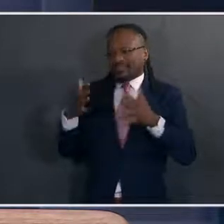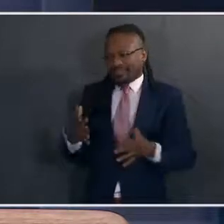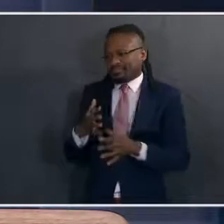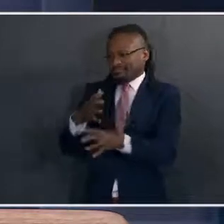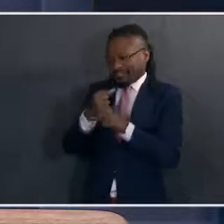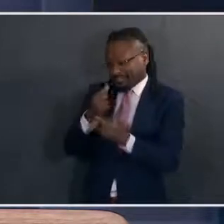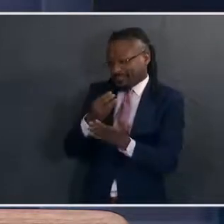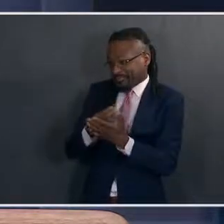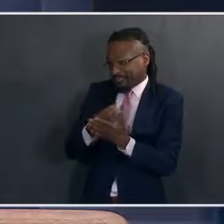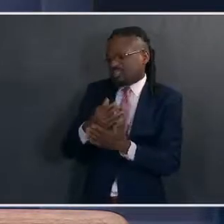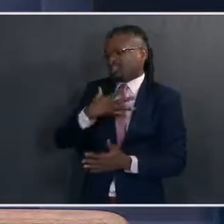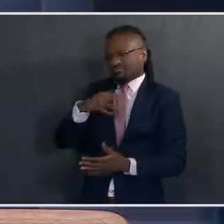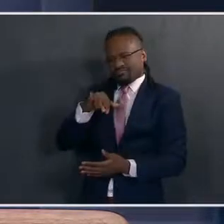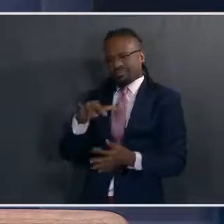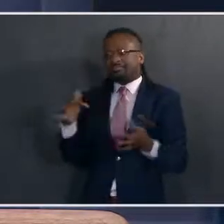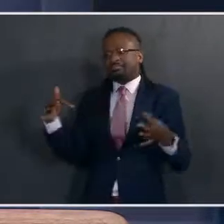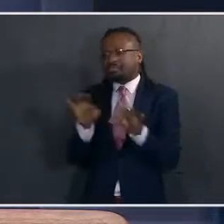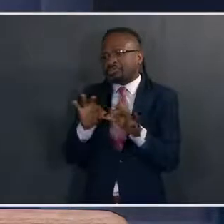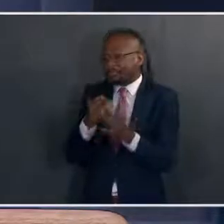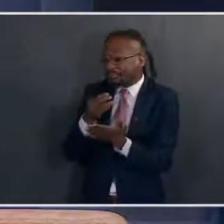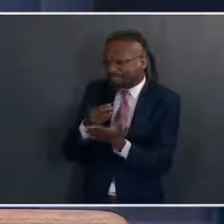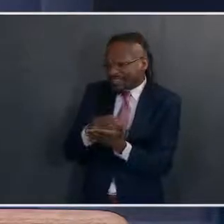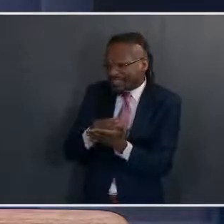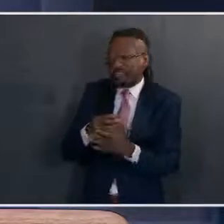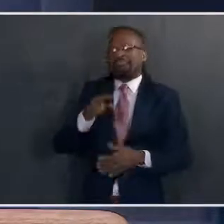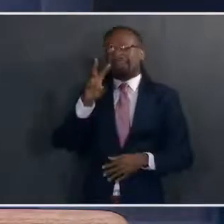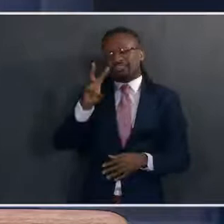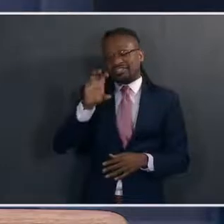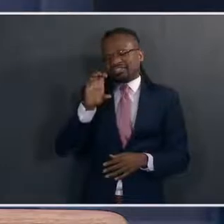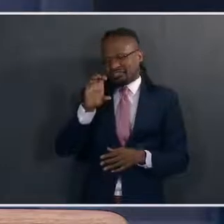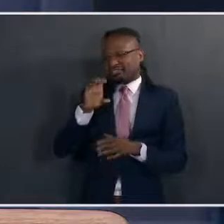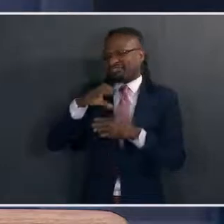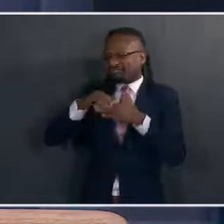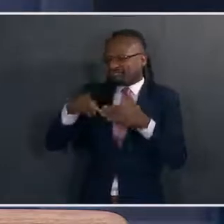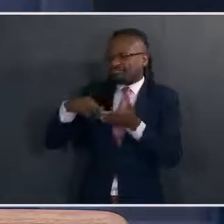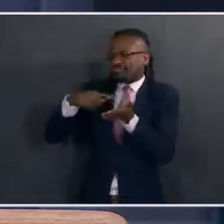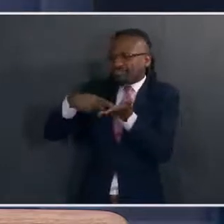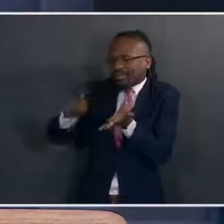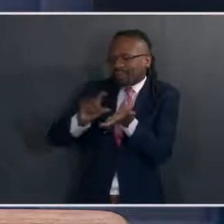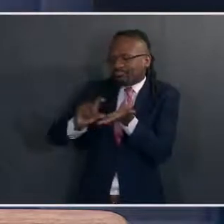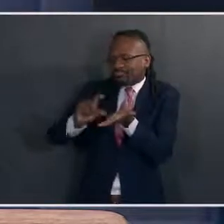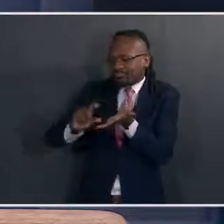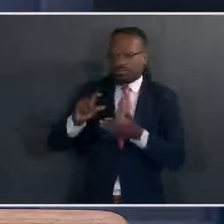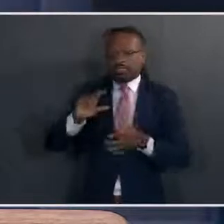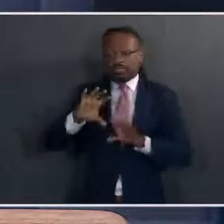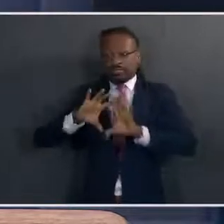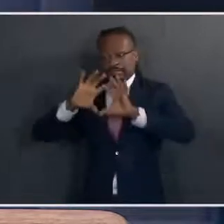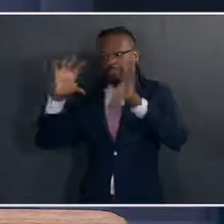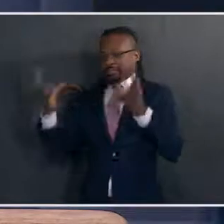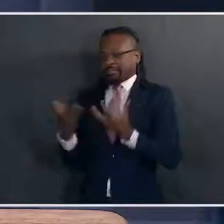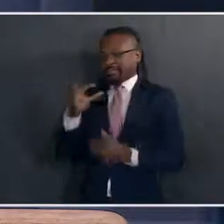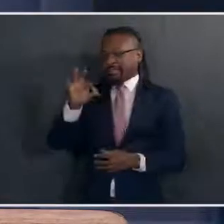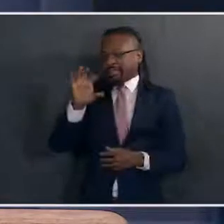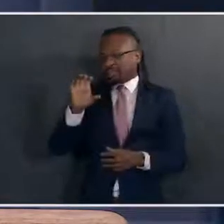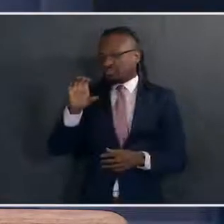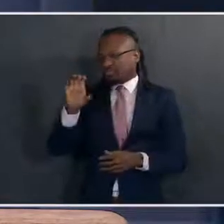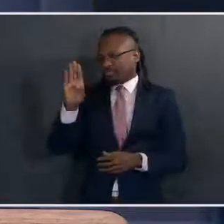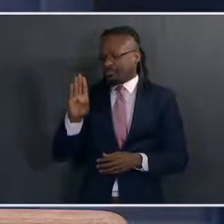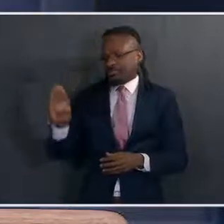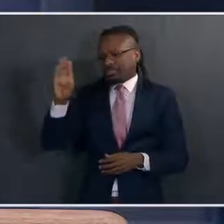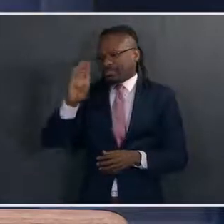that pivotal relief at this point in time. There was $600 payments, as you know, in the $900 billion package that passed in December. This